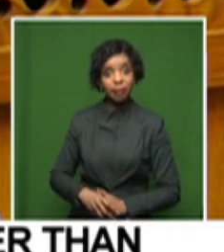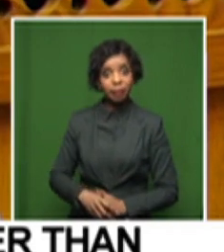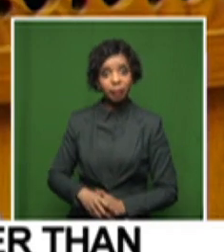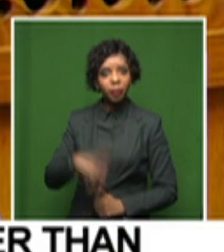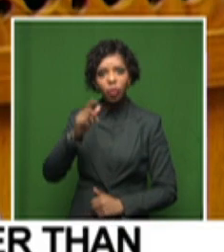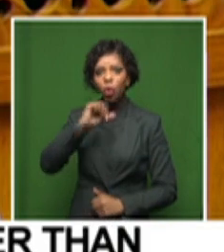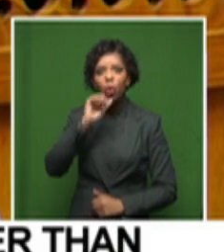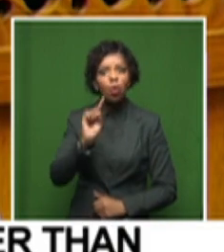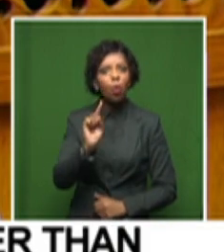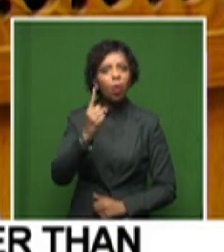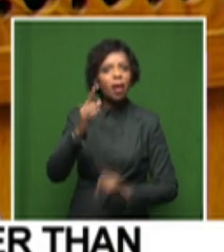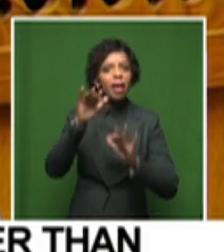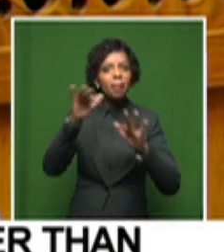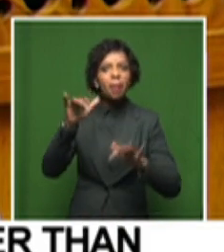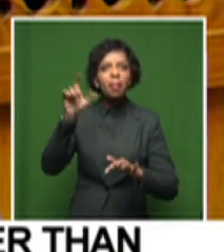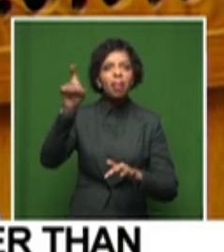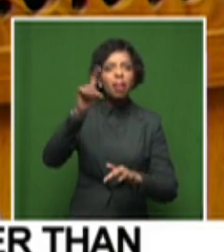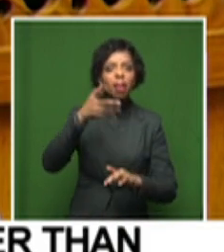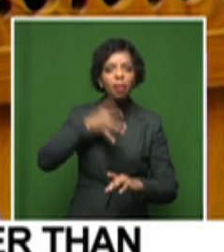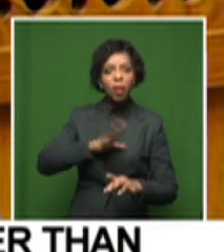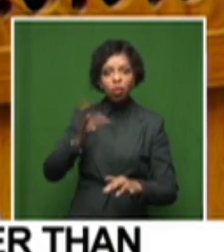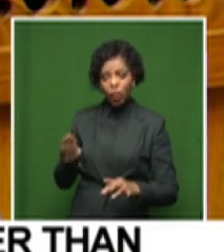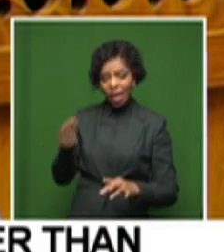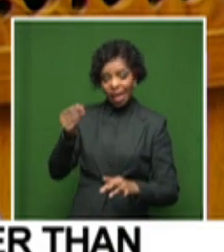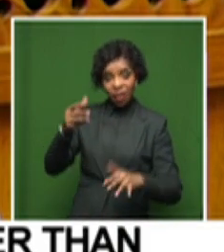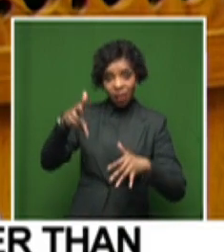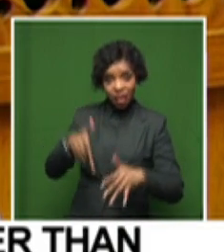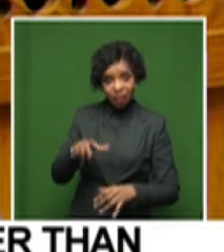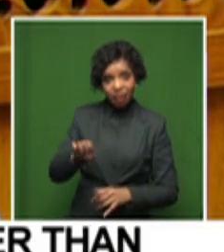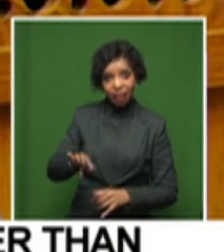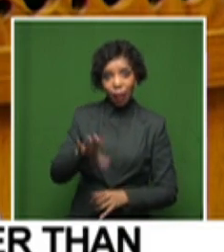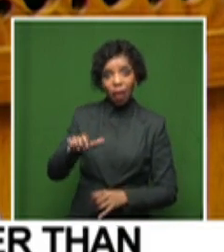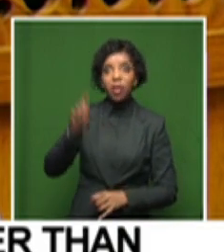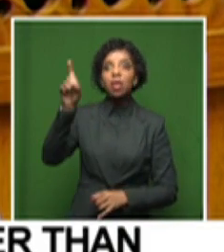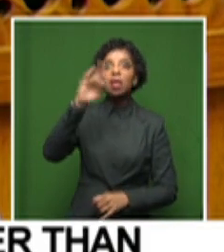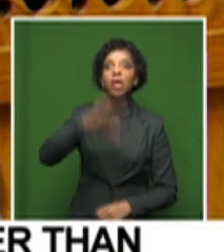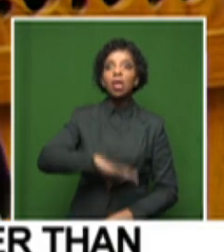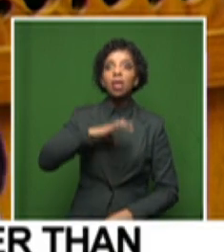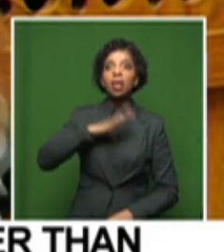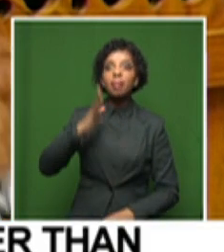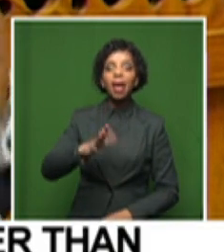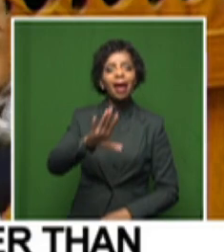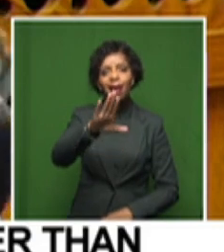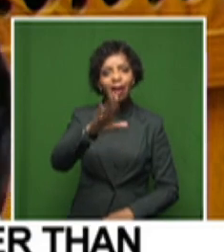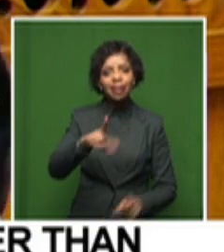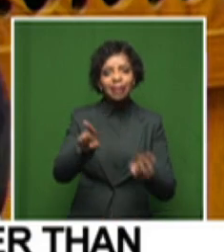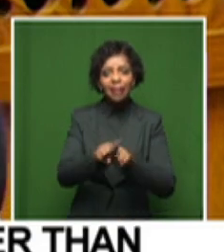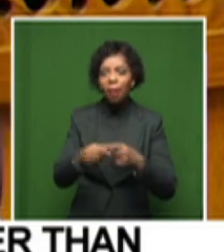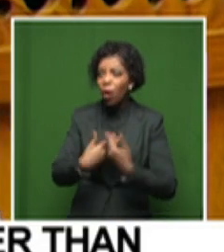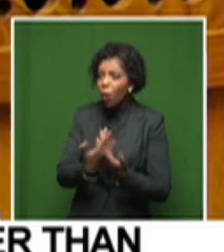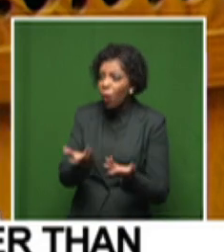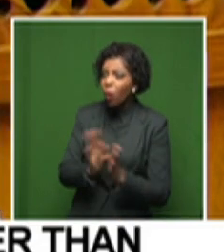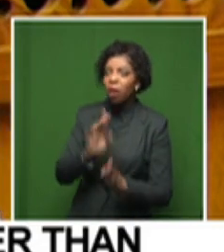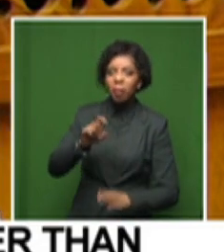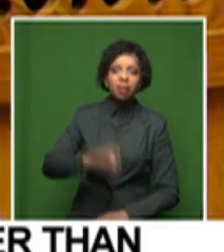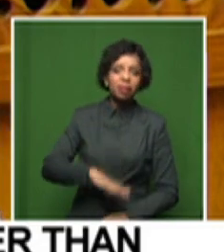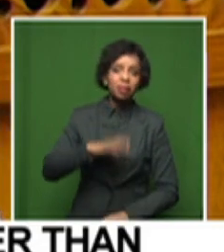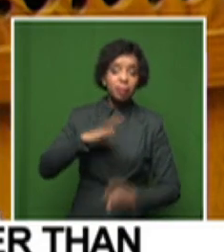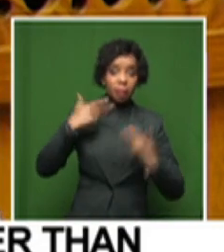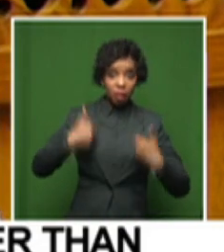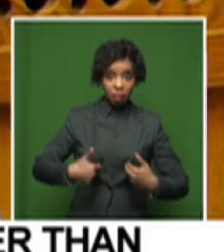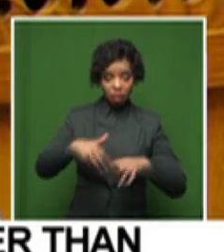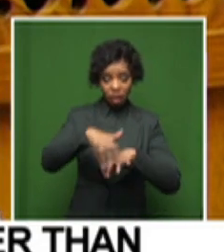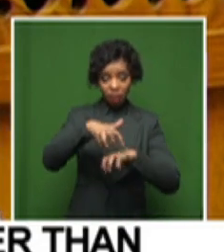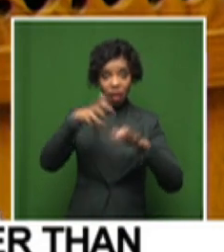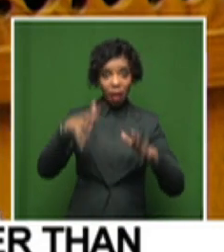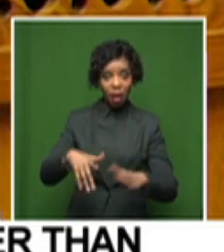confidence, but also every person needs confidence. As a farmer, I plant because I know in 7 years' time I'm